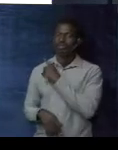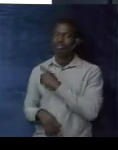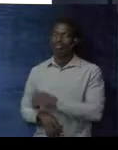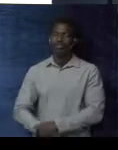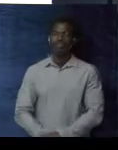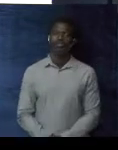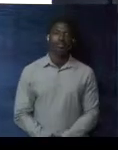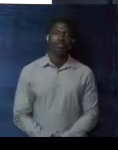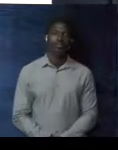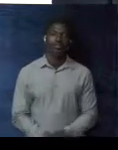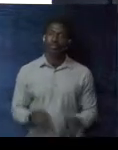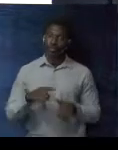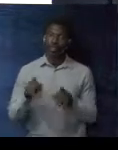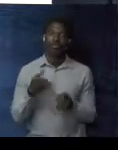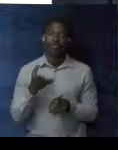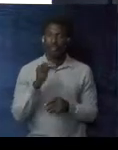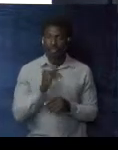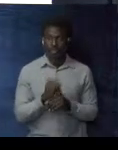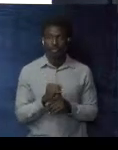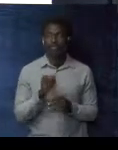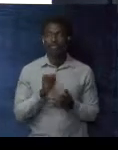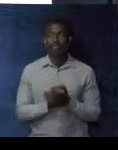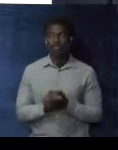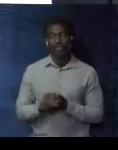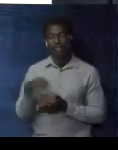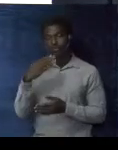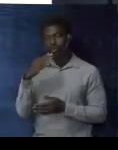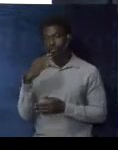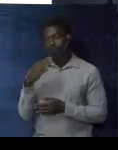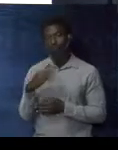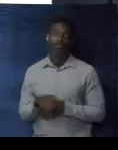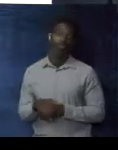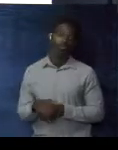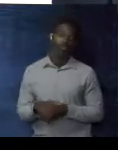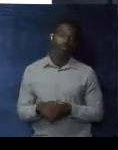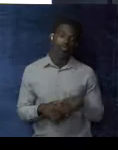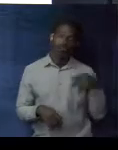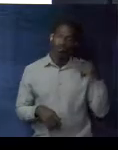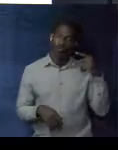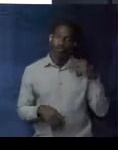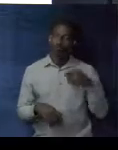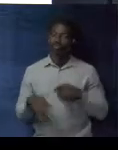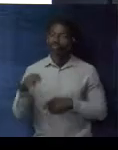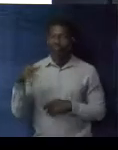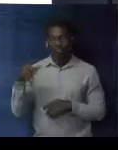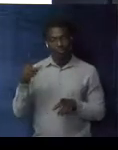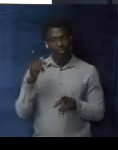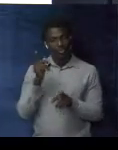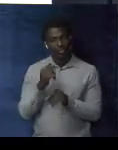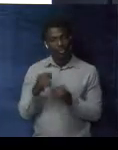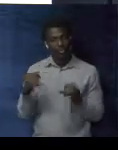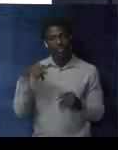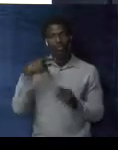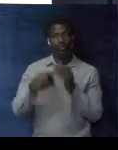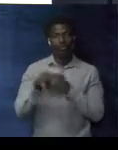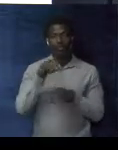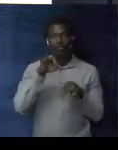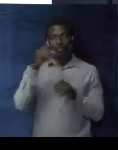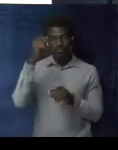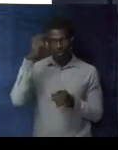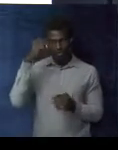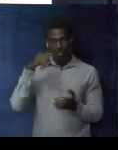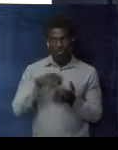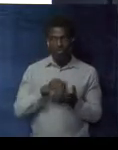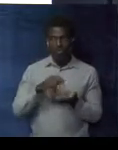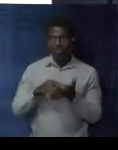labeled in a foreign language. But there is that blue purple line here. What do you think this